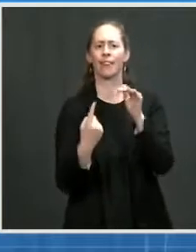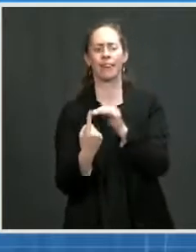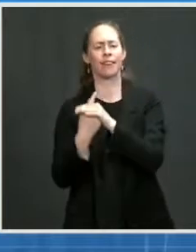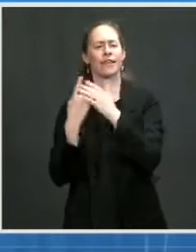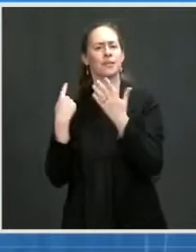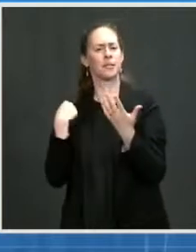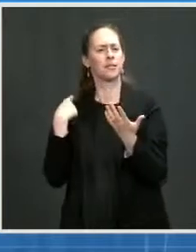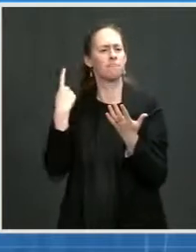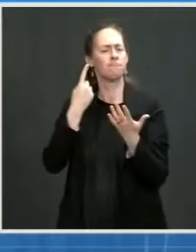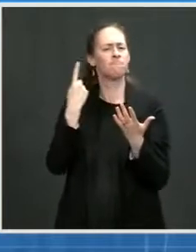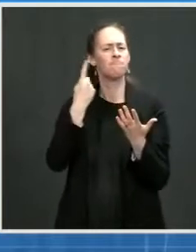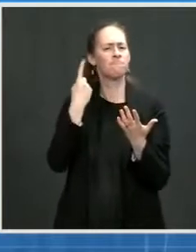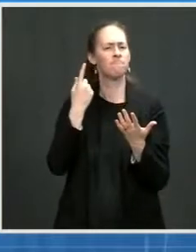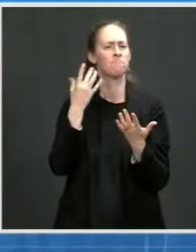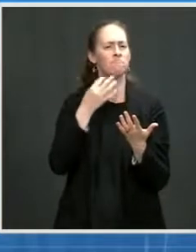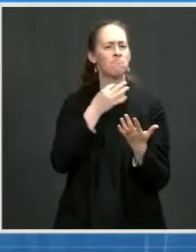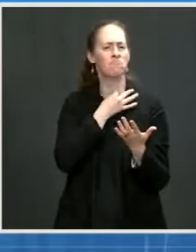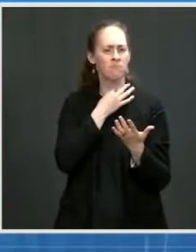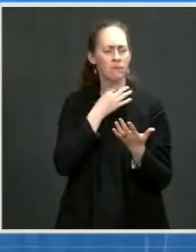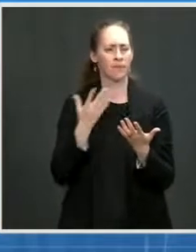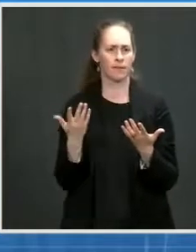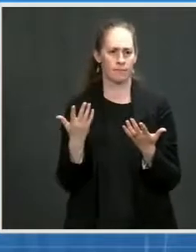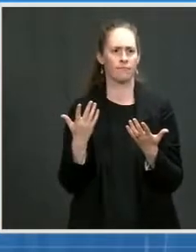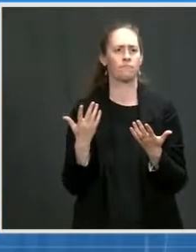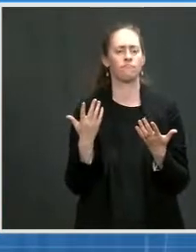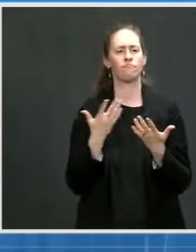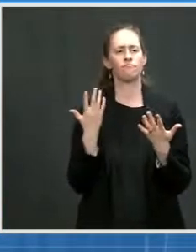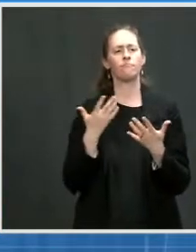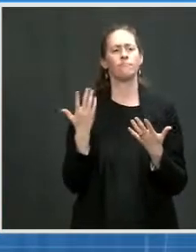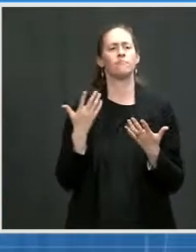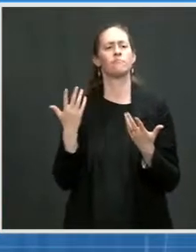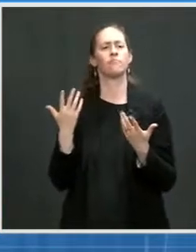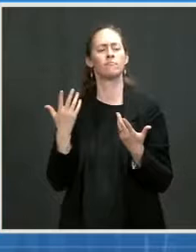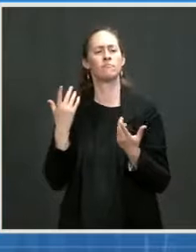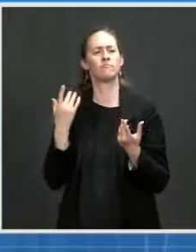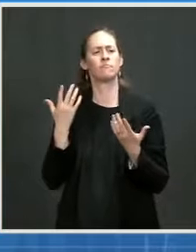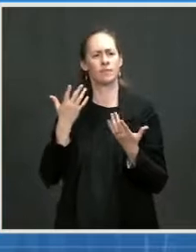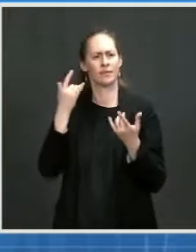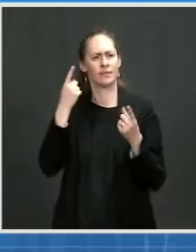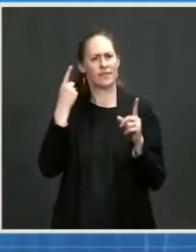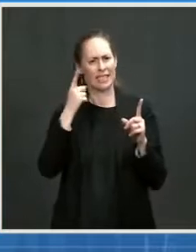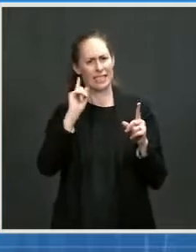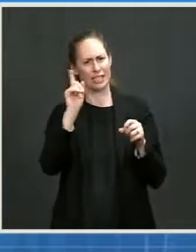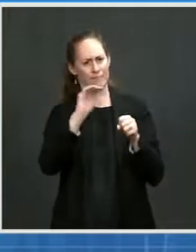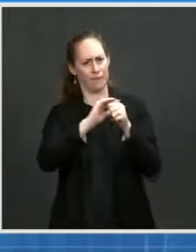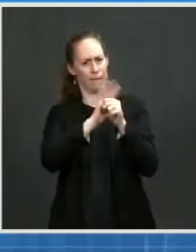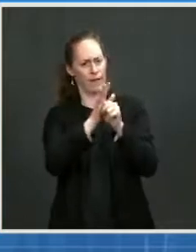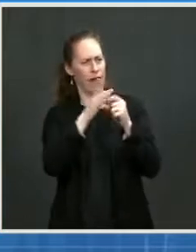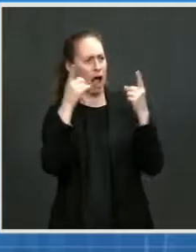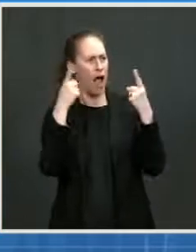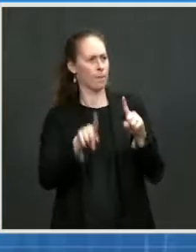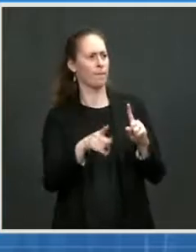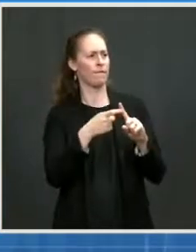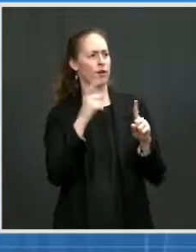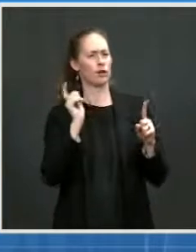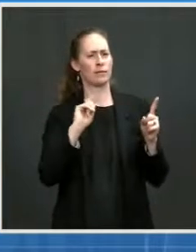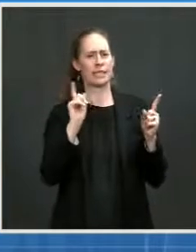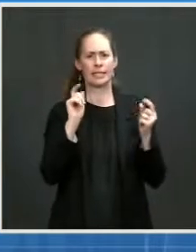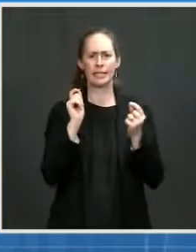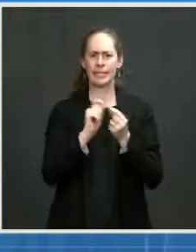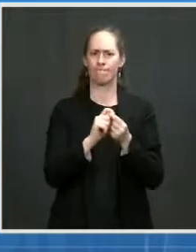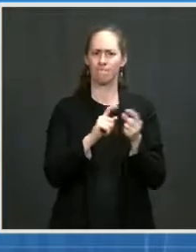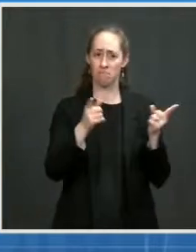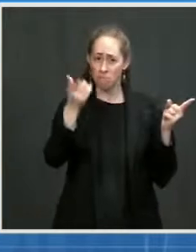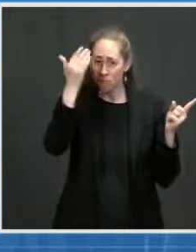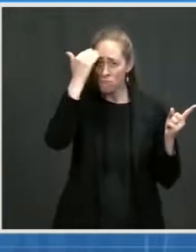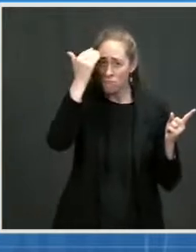your latest thinking on the origins of the virus? Whether it's, as you like to